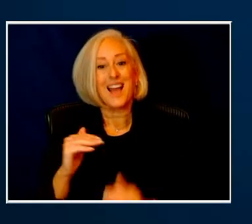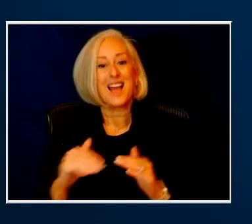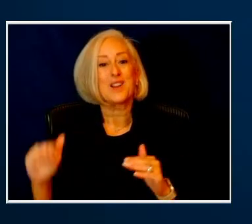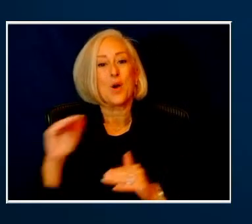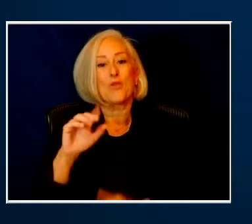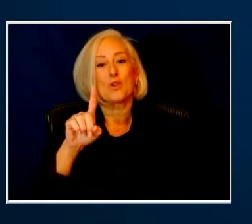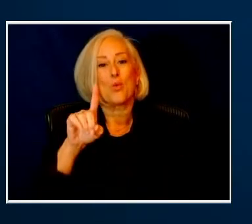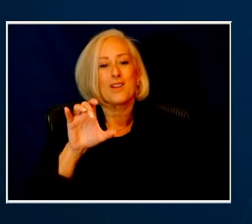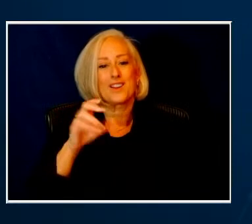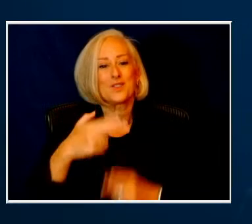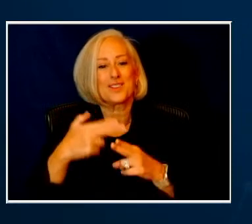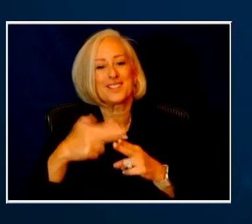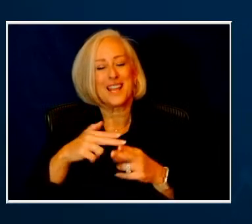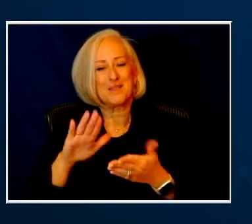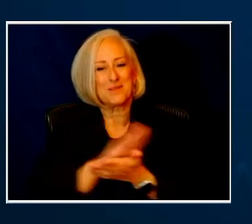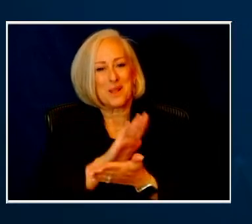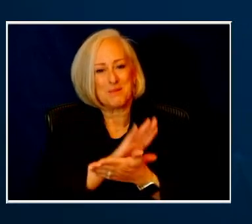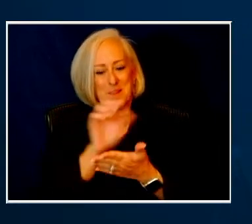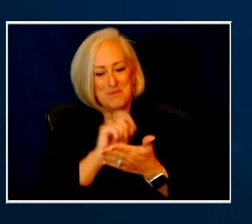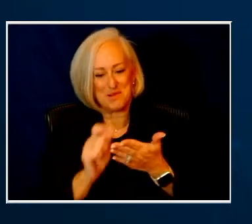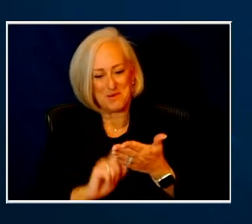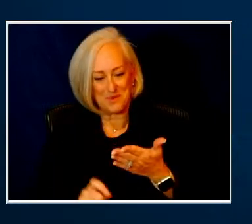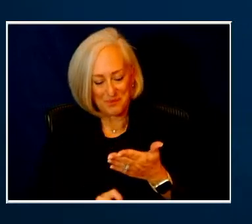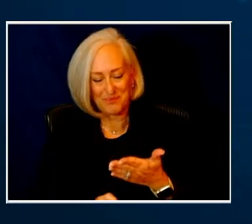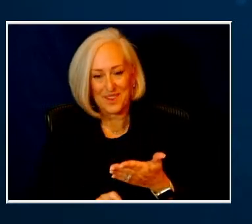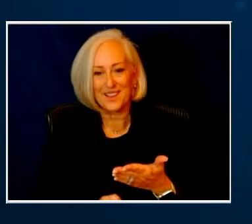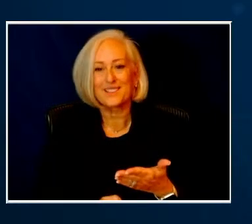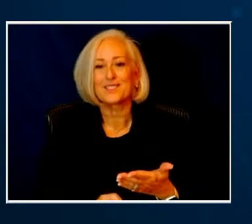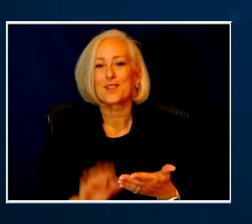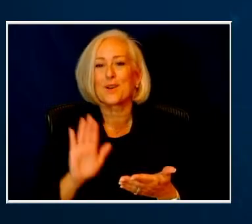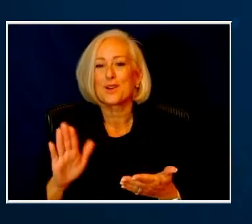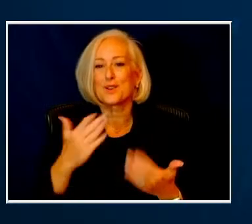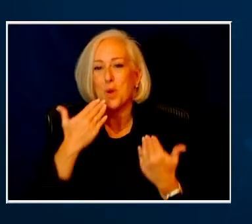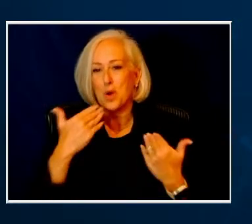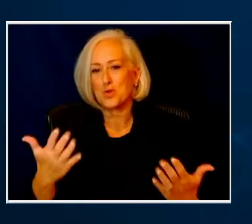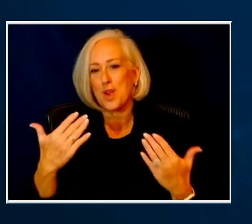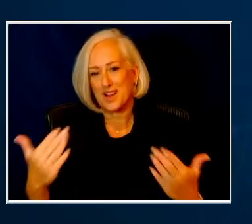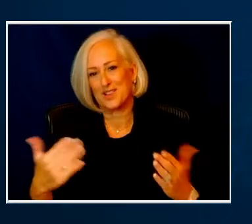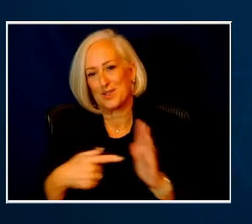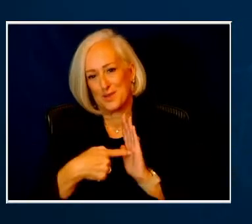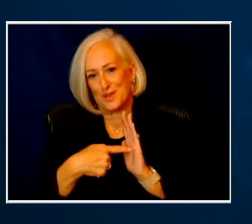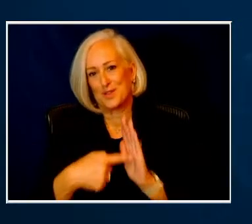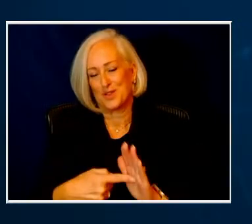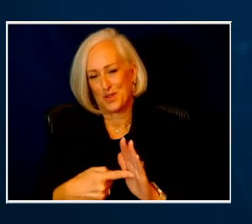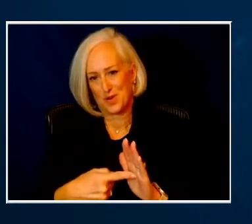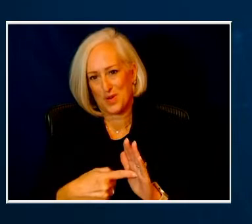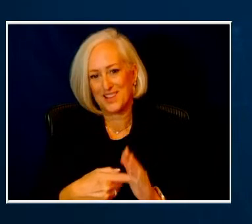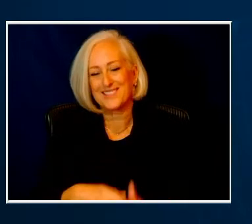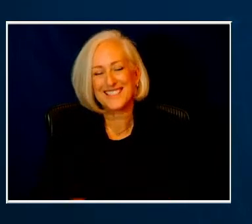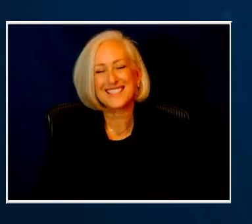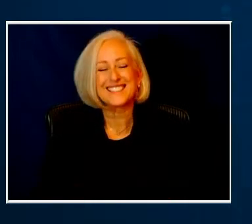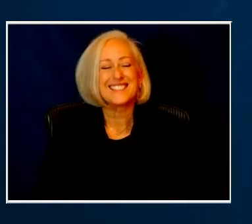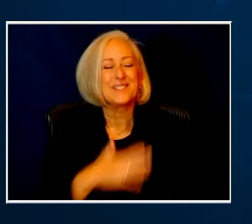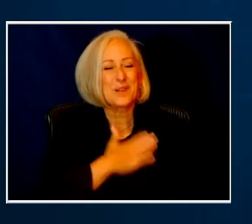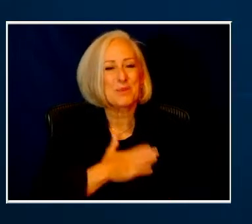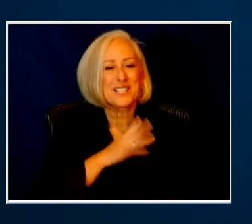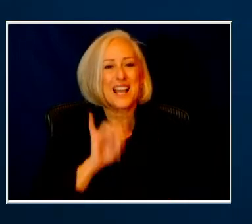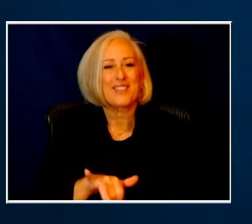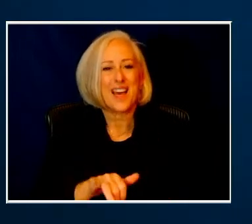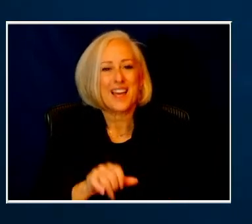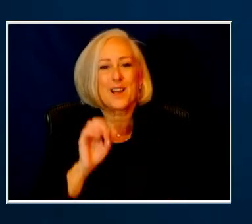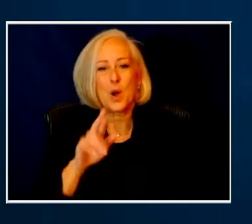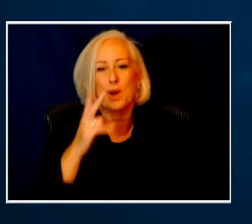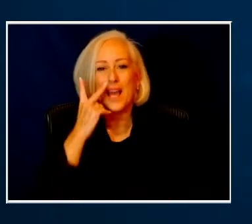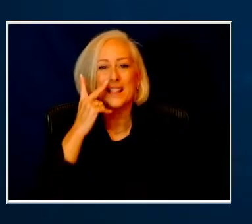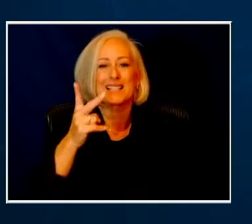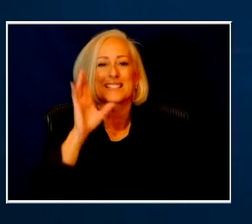So I think your gratitude is shining through. But all of you, we appreciate that. Okay, let's see this picture that this girl has been